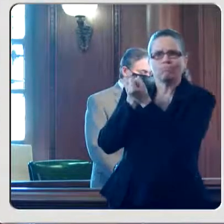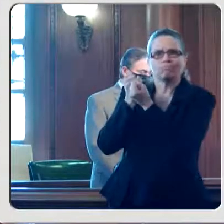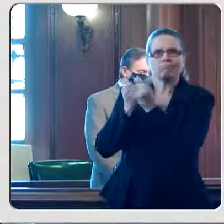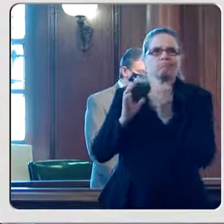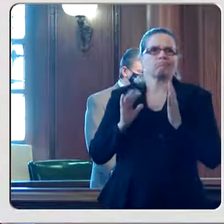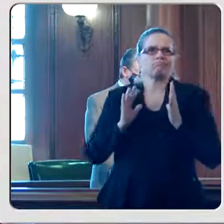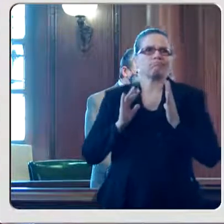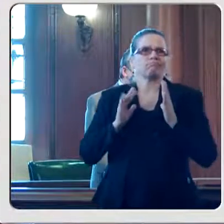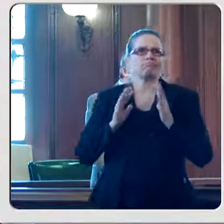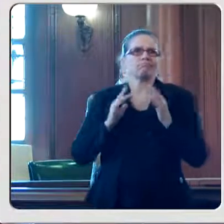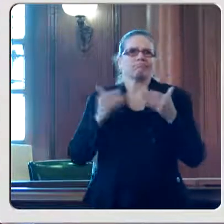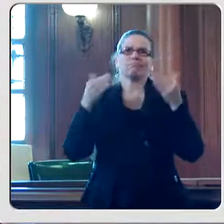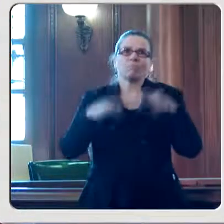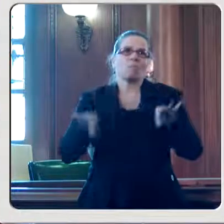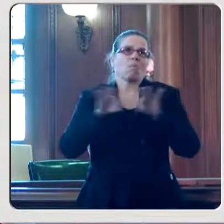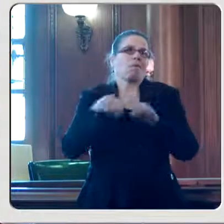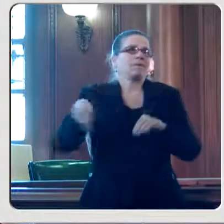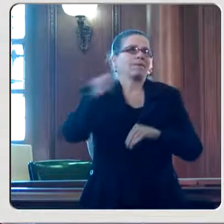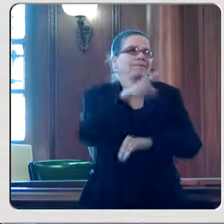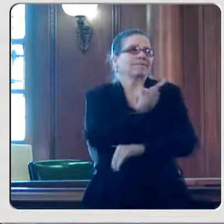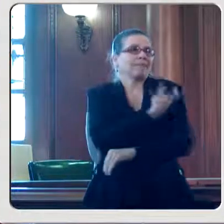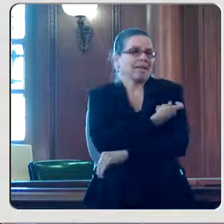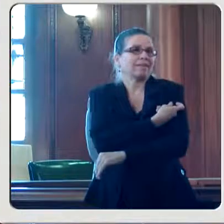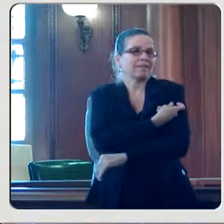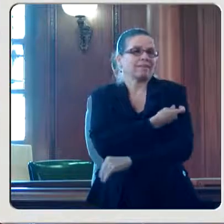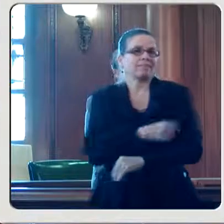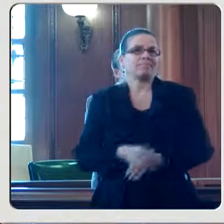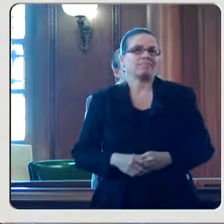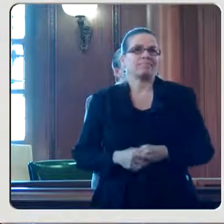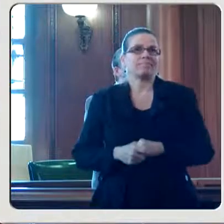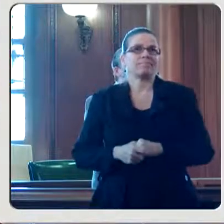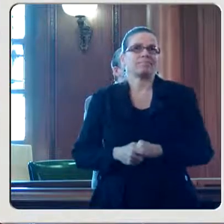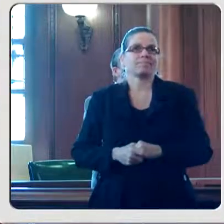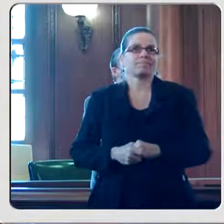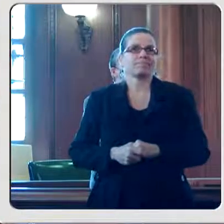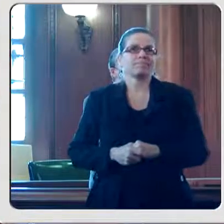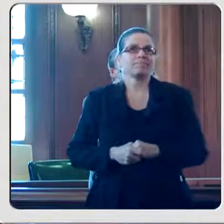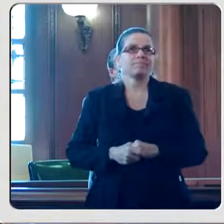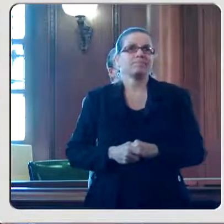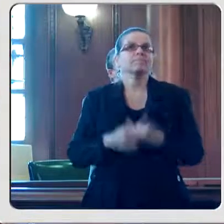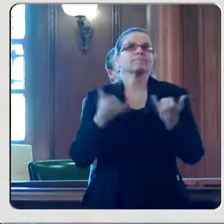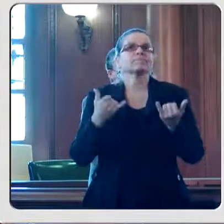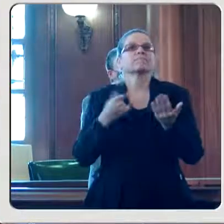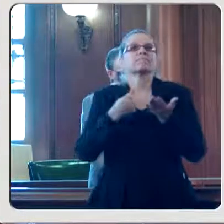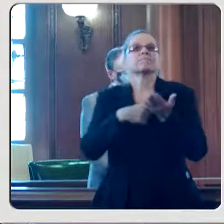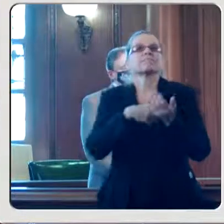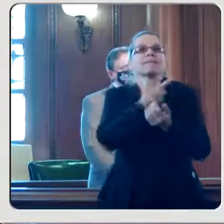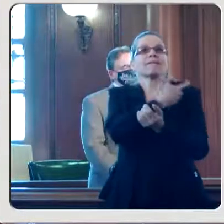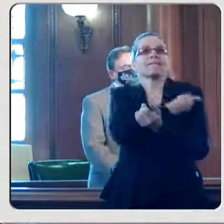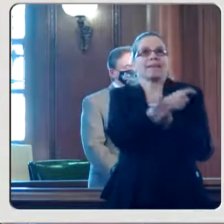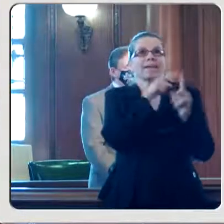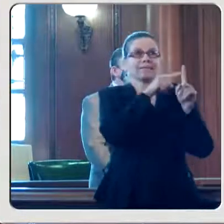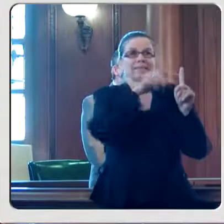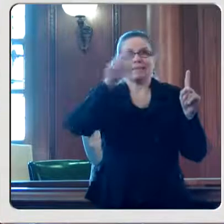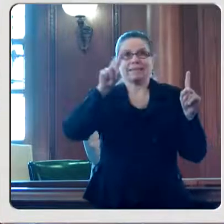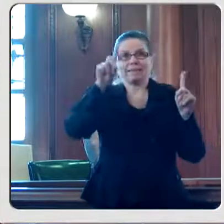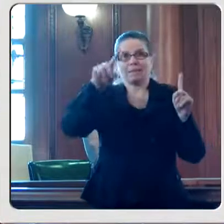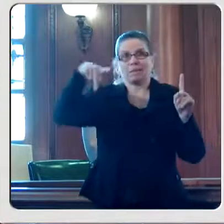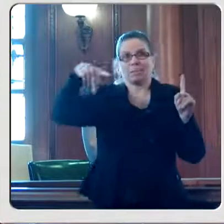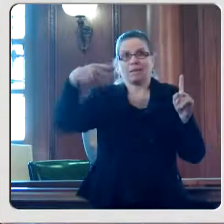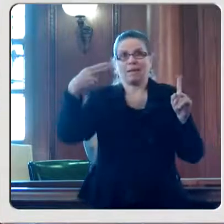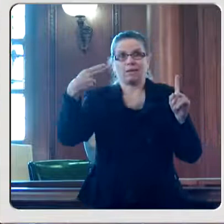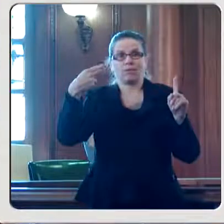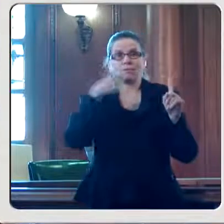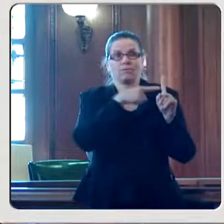is concerned. Vaccine distribution, the Department of Health and Human Services will begin